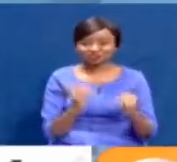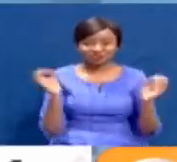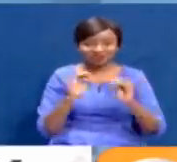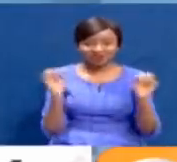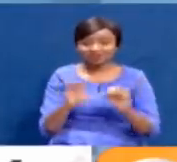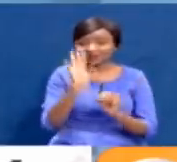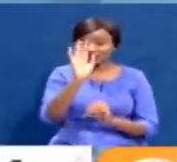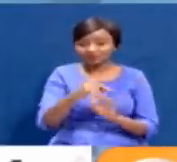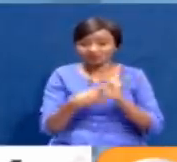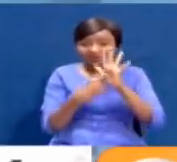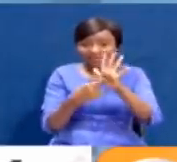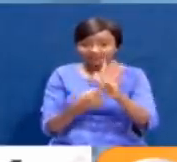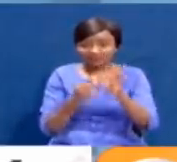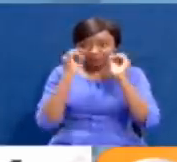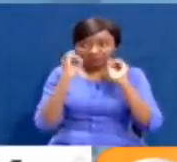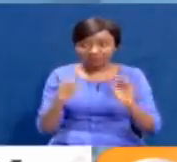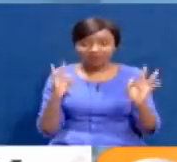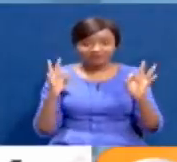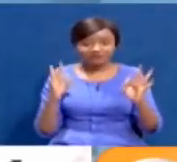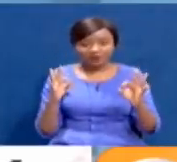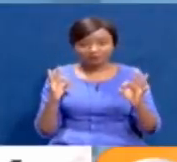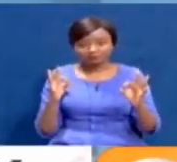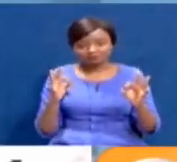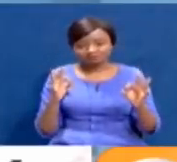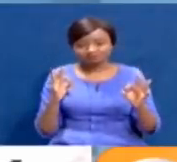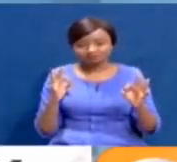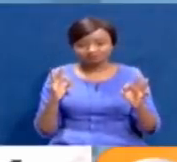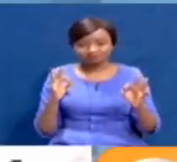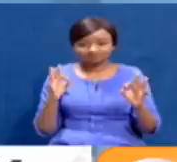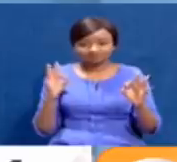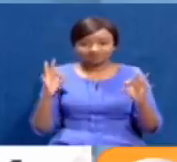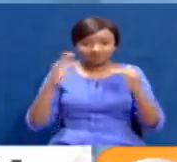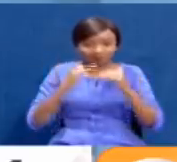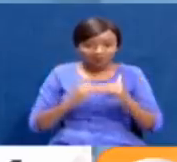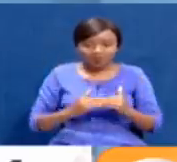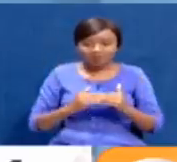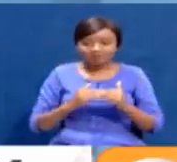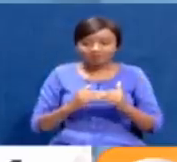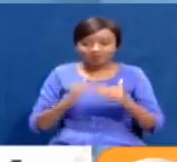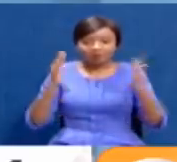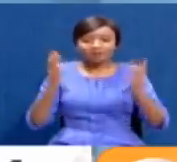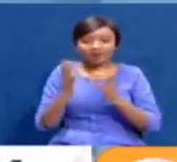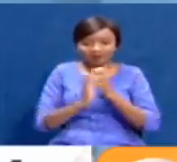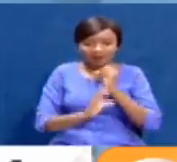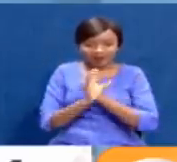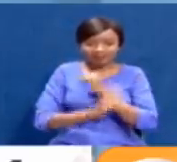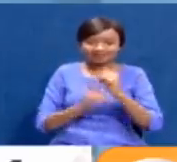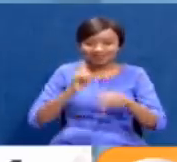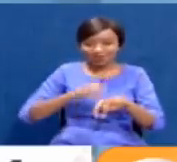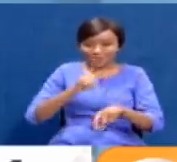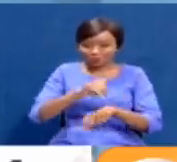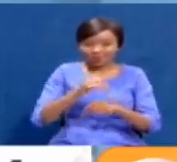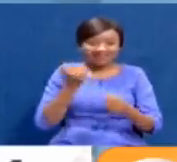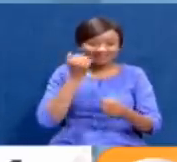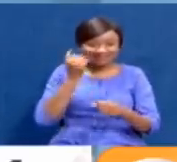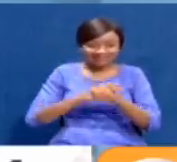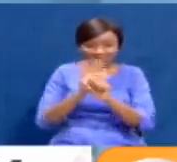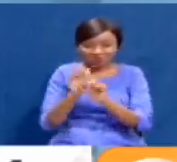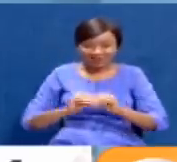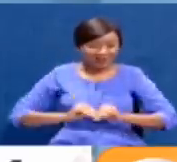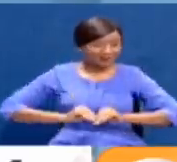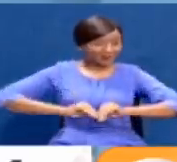If you reopen in the presence of a high degree of virus transmission, then that transmission may